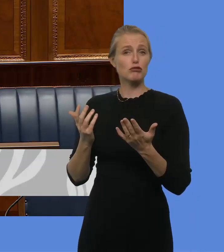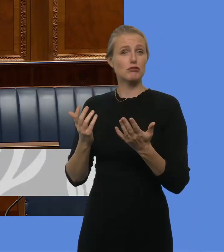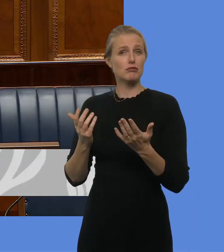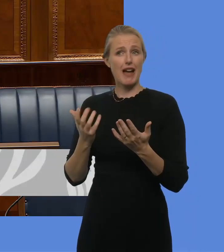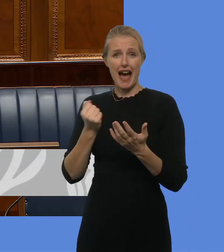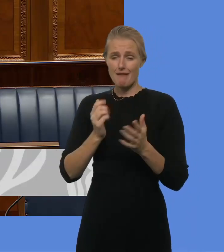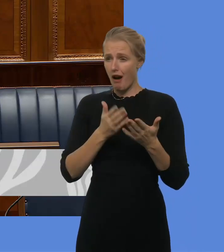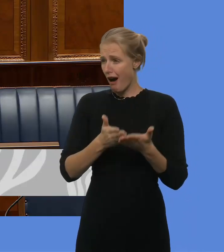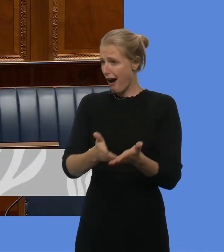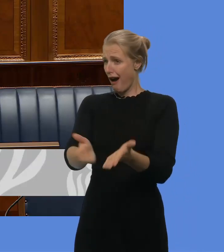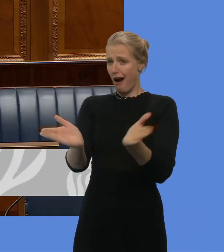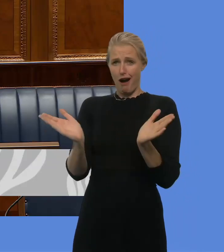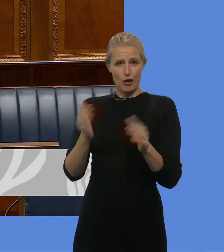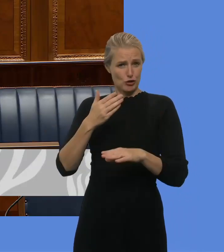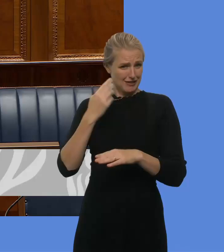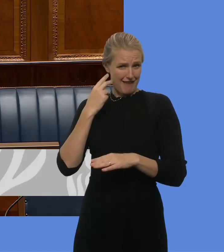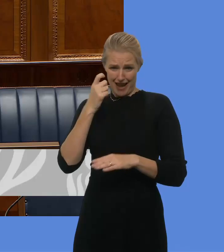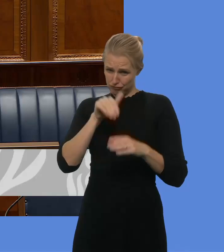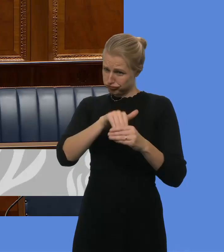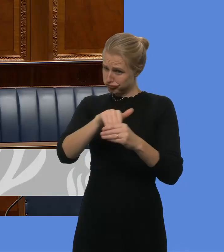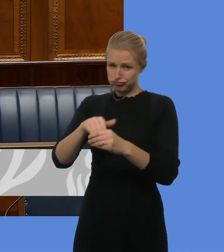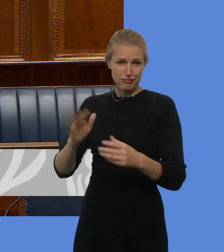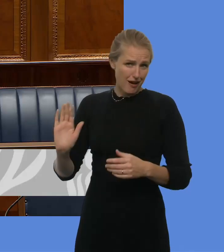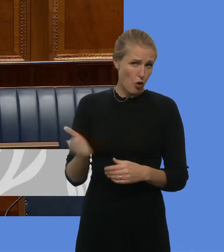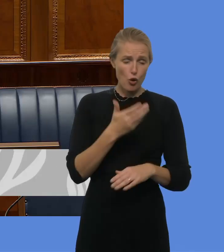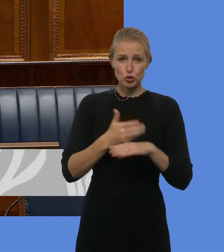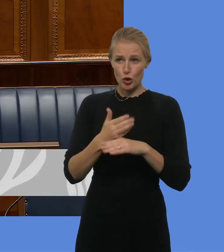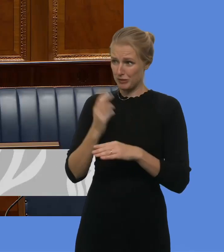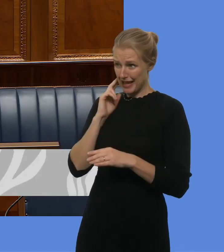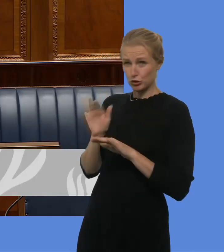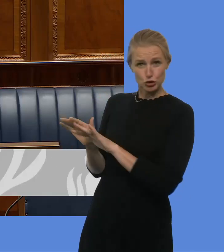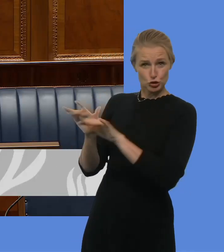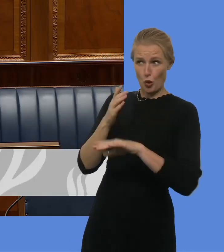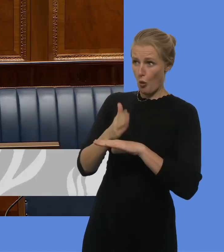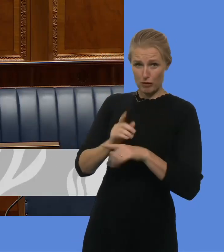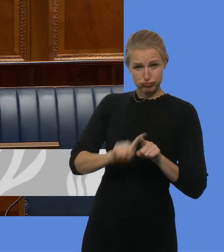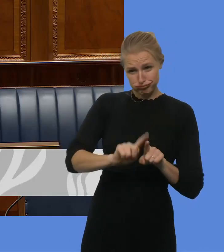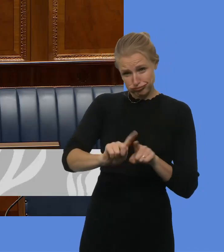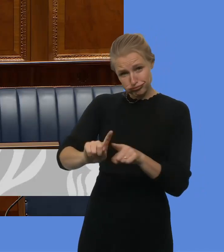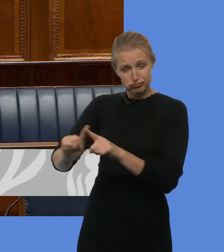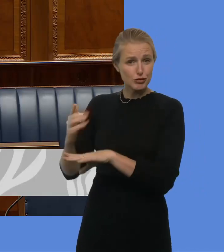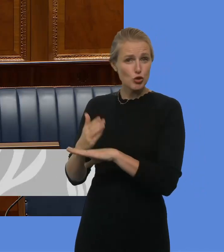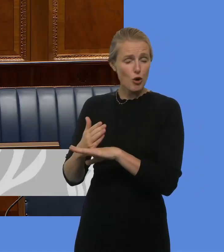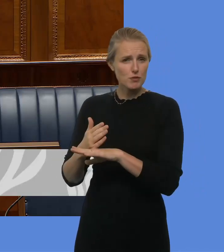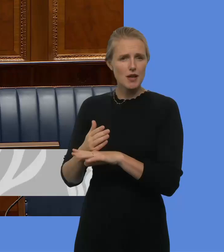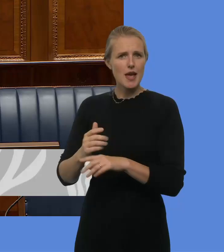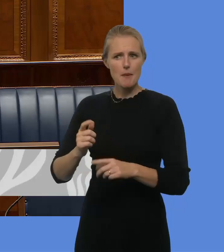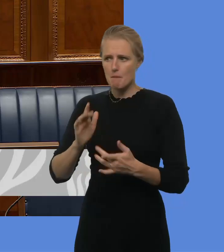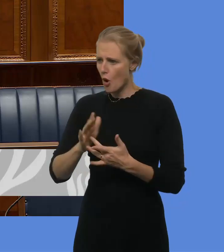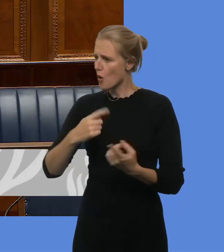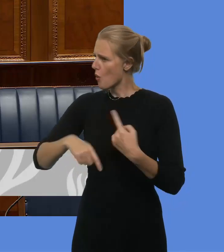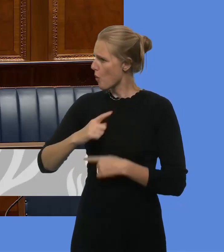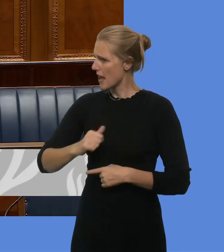whole range of jobs open to deaf people. We need to raise expectations and encourage children to follow